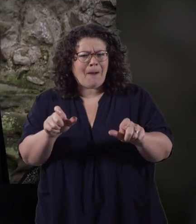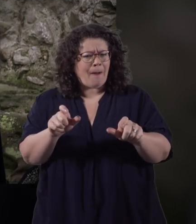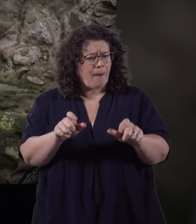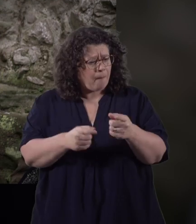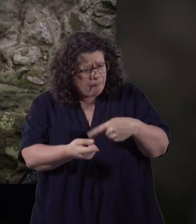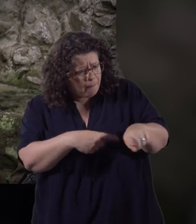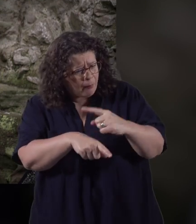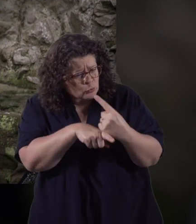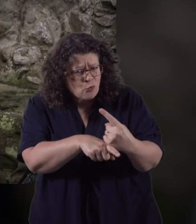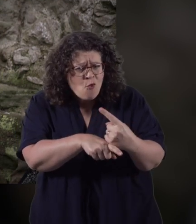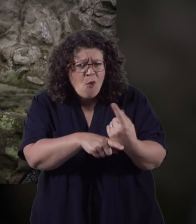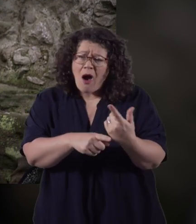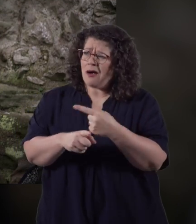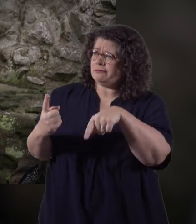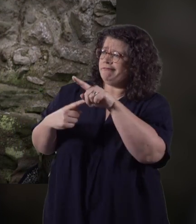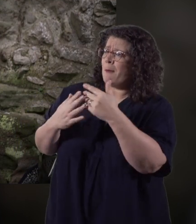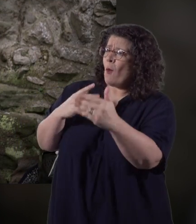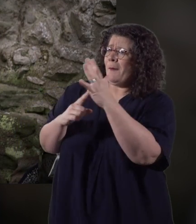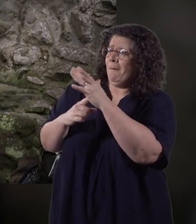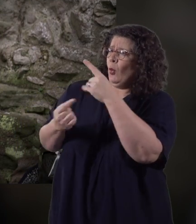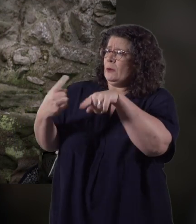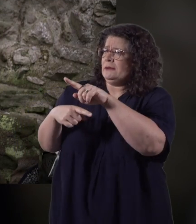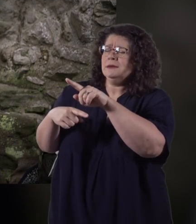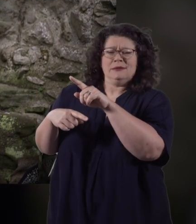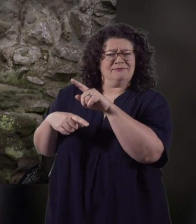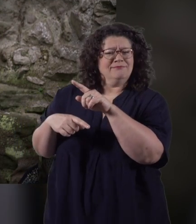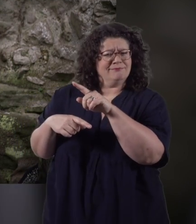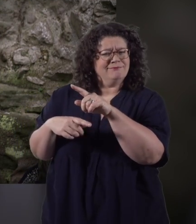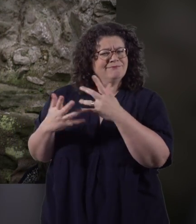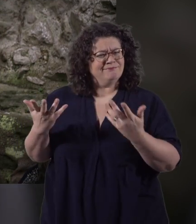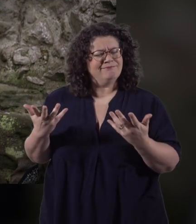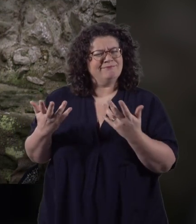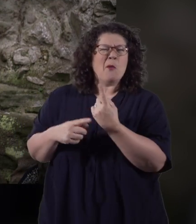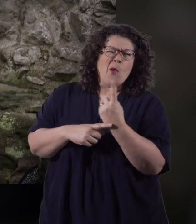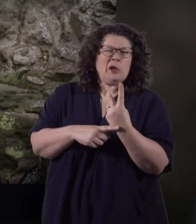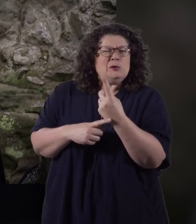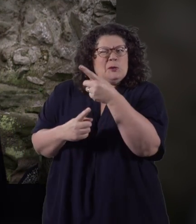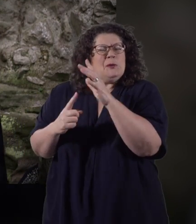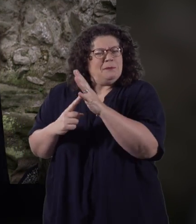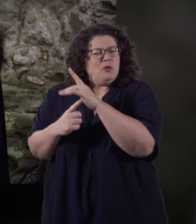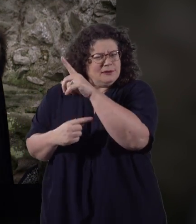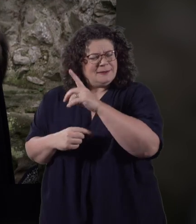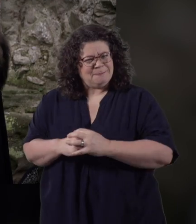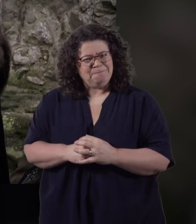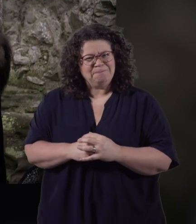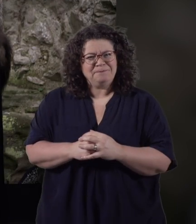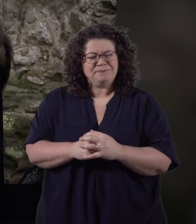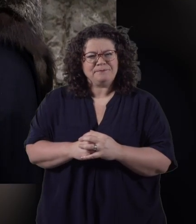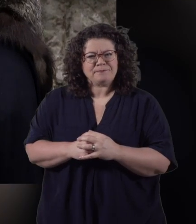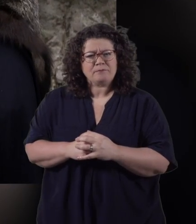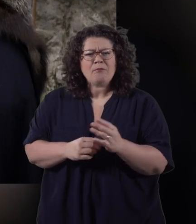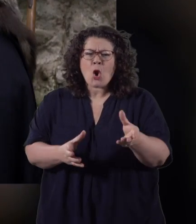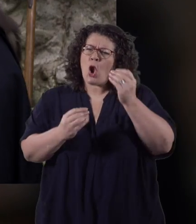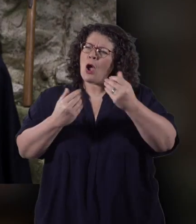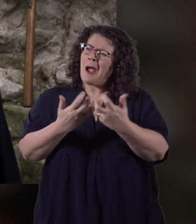of people. Those below me, the less important, and those above me, the more important. There are one or two of